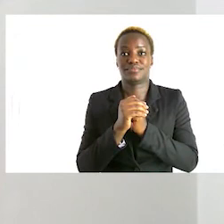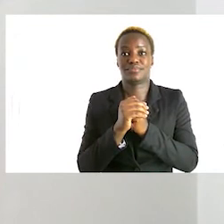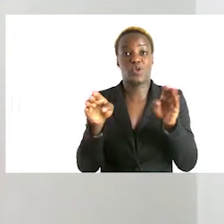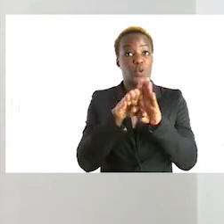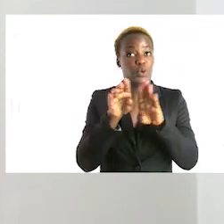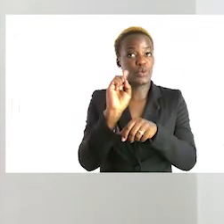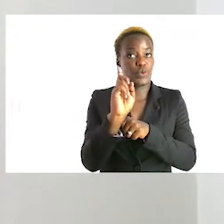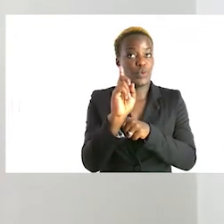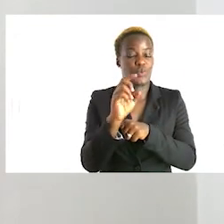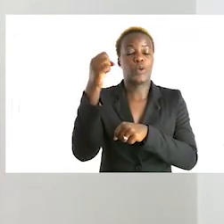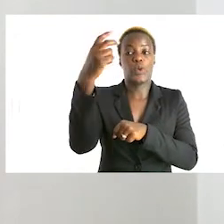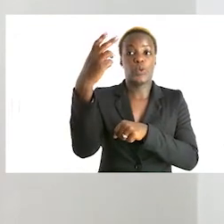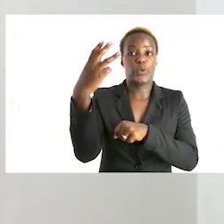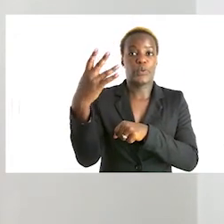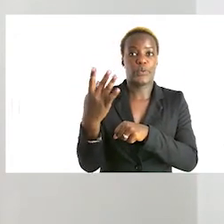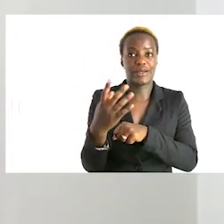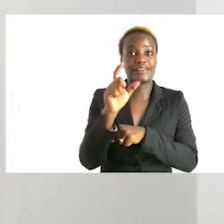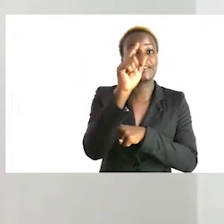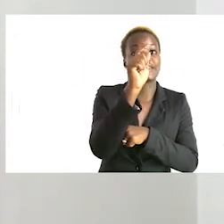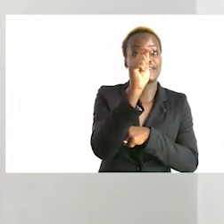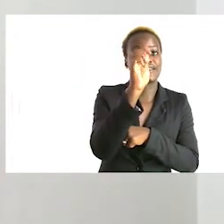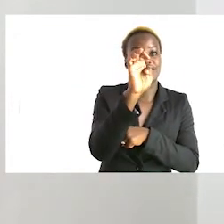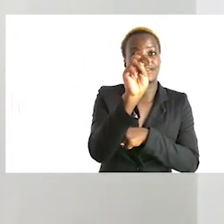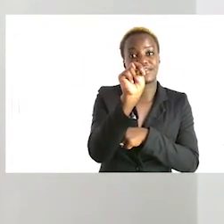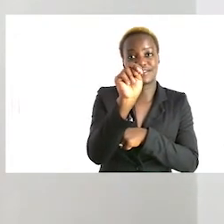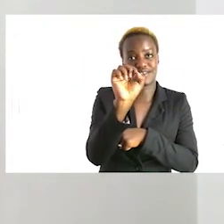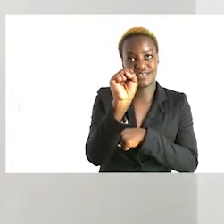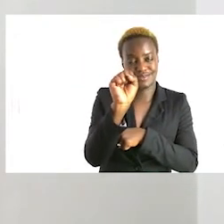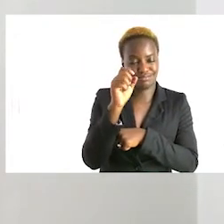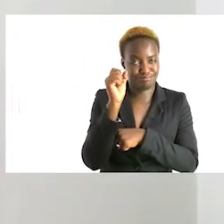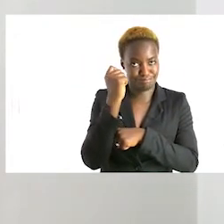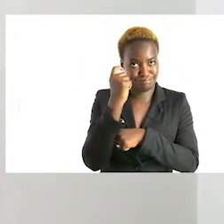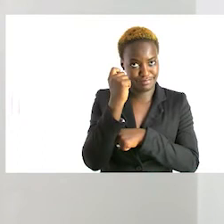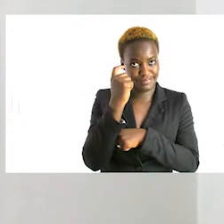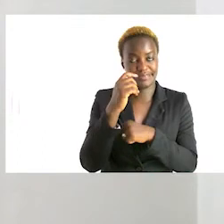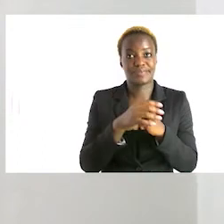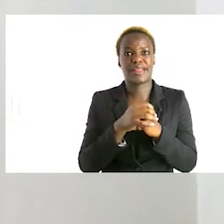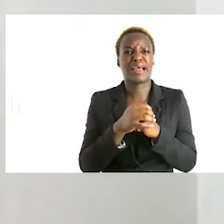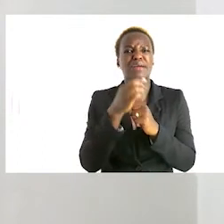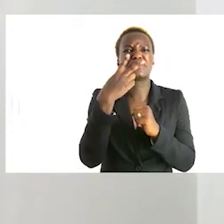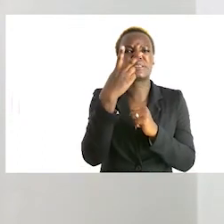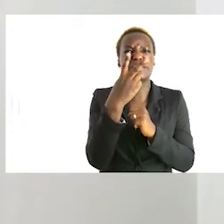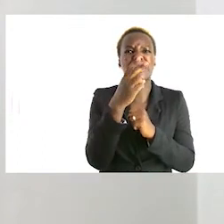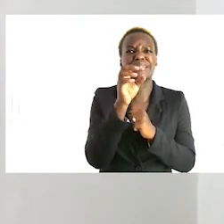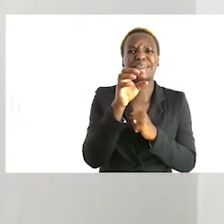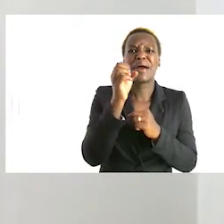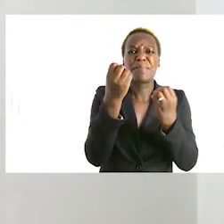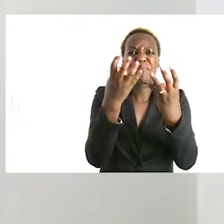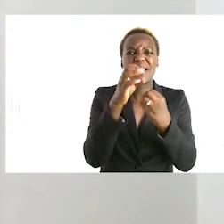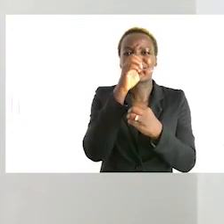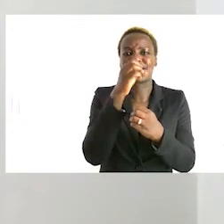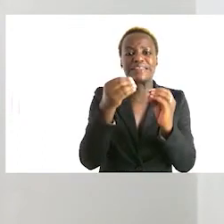here? We have been counting in tens. Okay. And as you can see here, there are only few numbers on the chart here. We have a